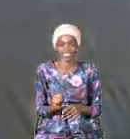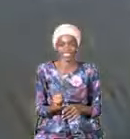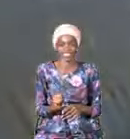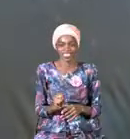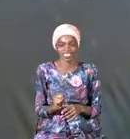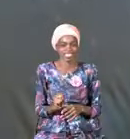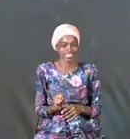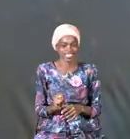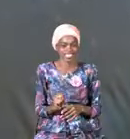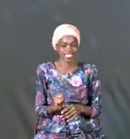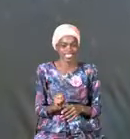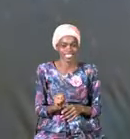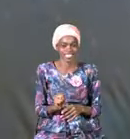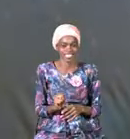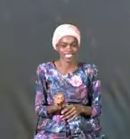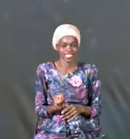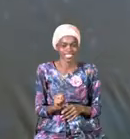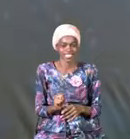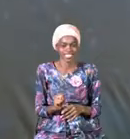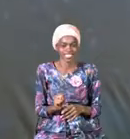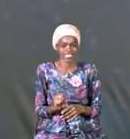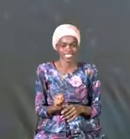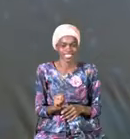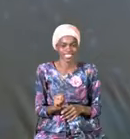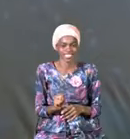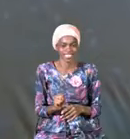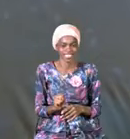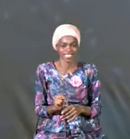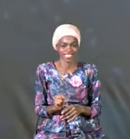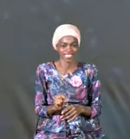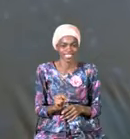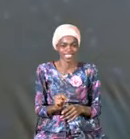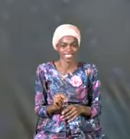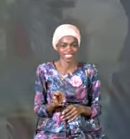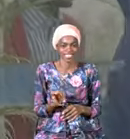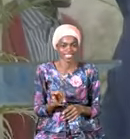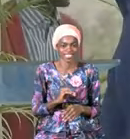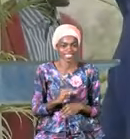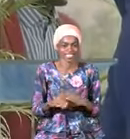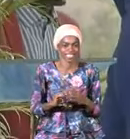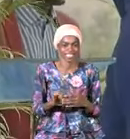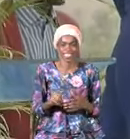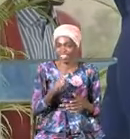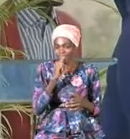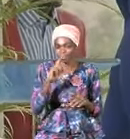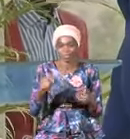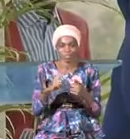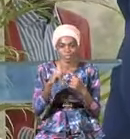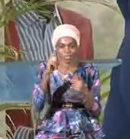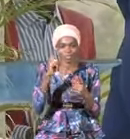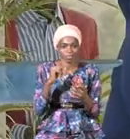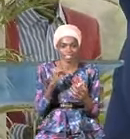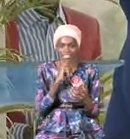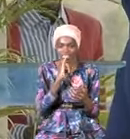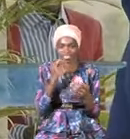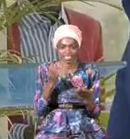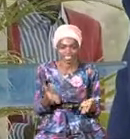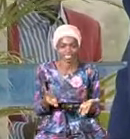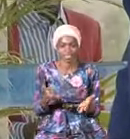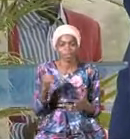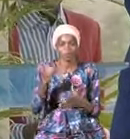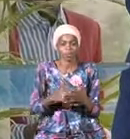Well, I have 60 seconds for this, so all I'm going to say to you is this. What you make of your